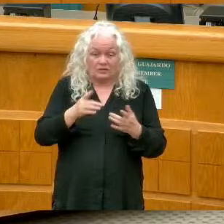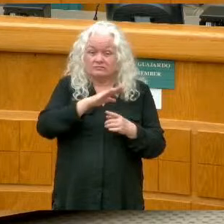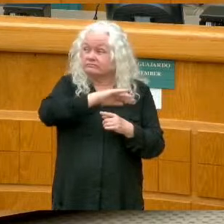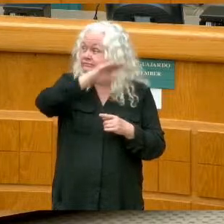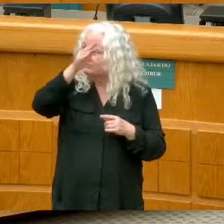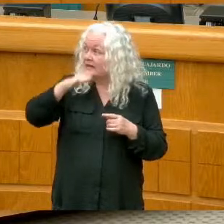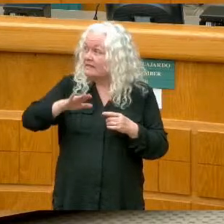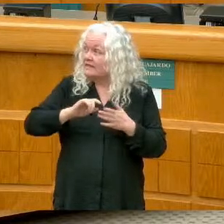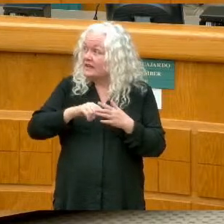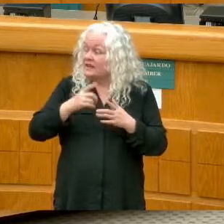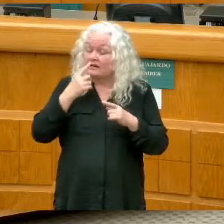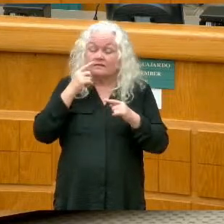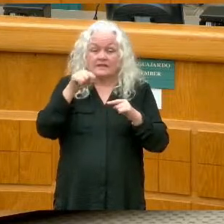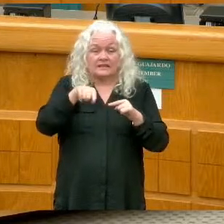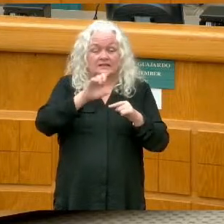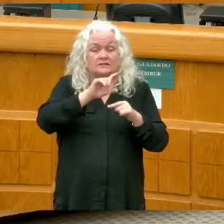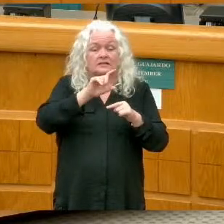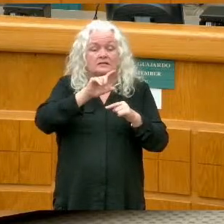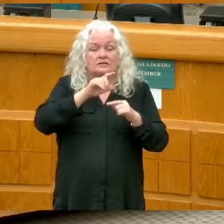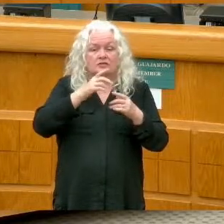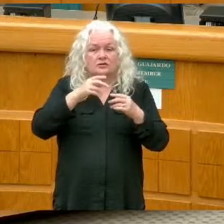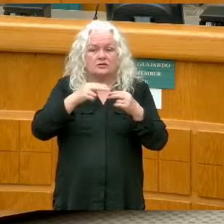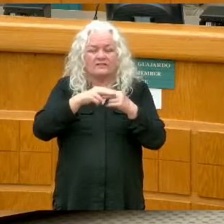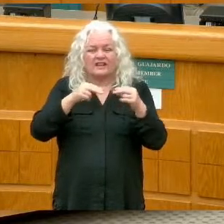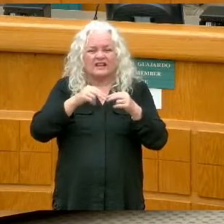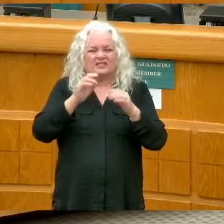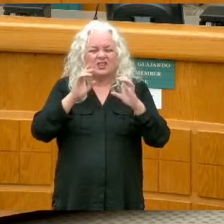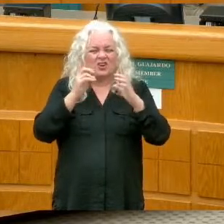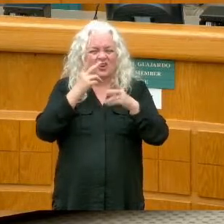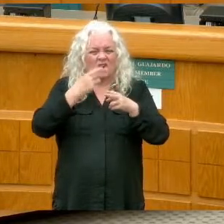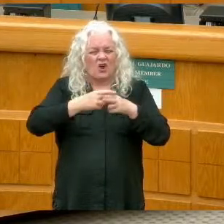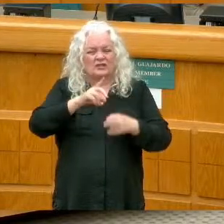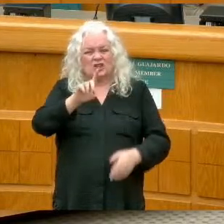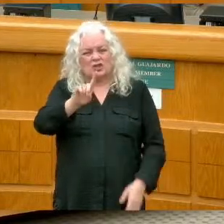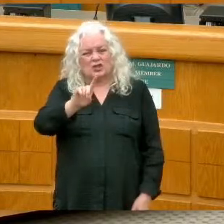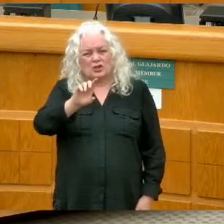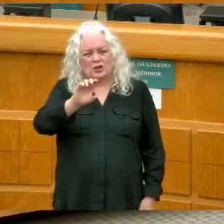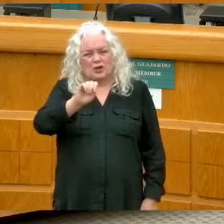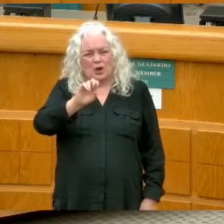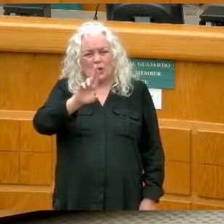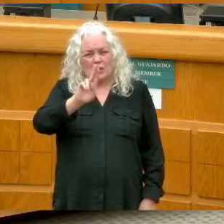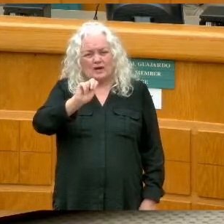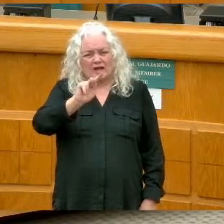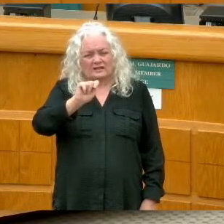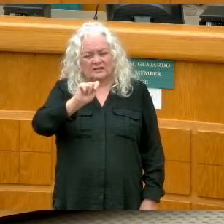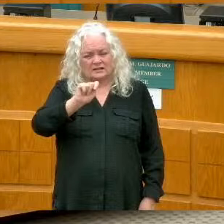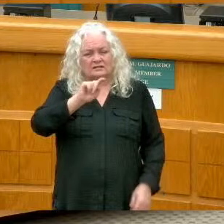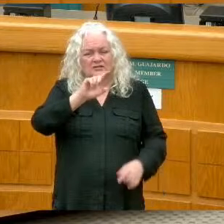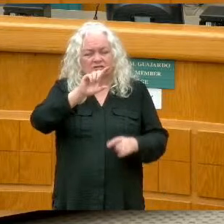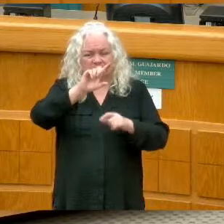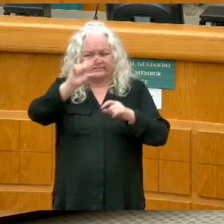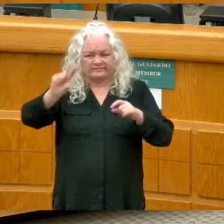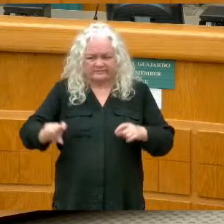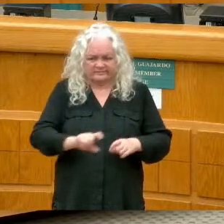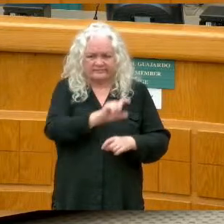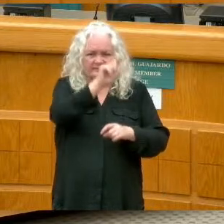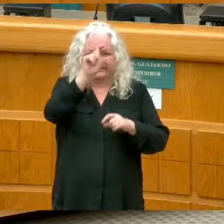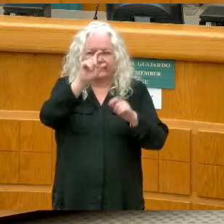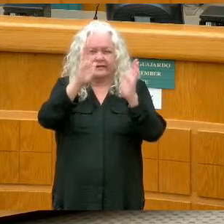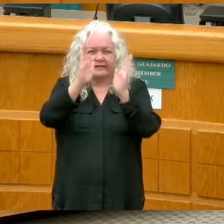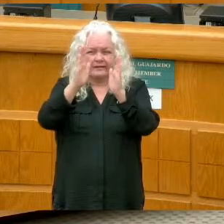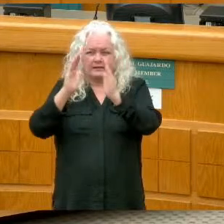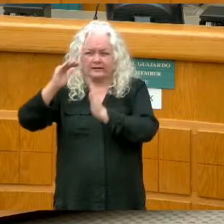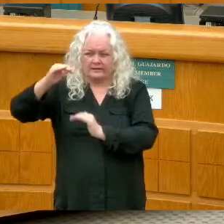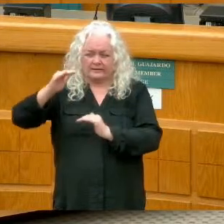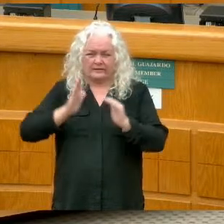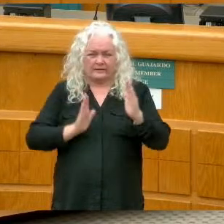next graph is what we have referred to as our donut chart. This shows three groupings of individuals